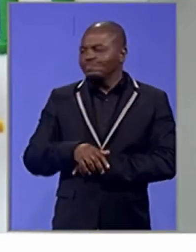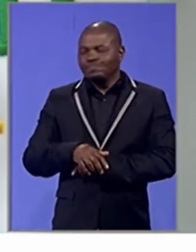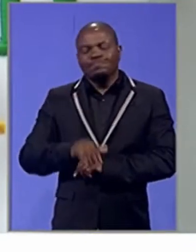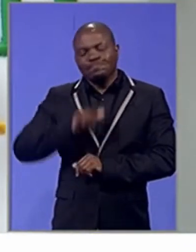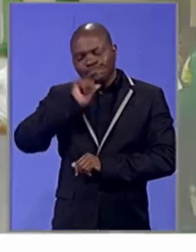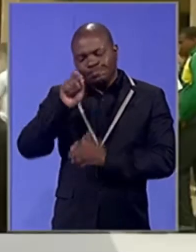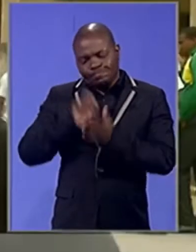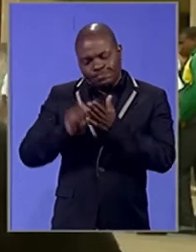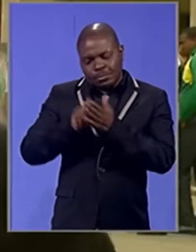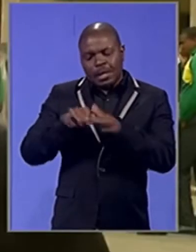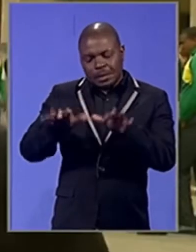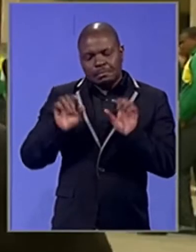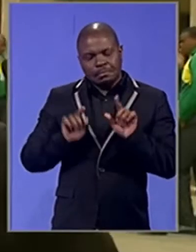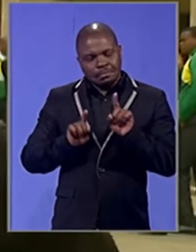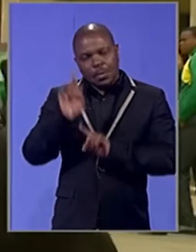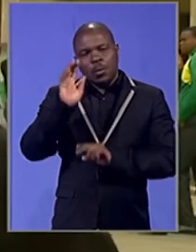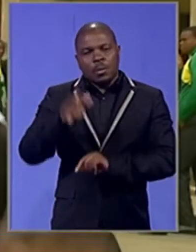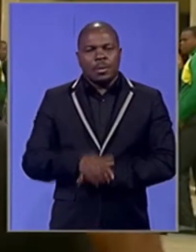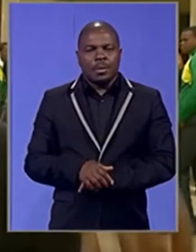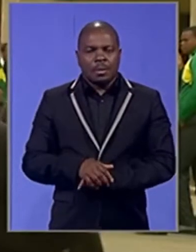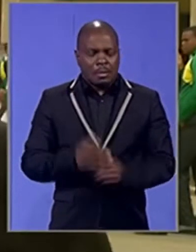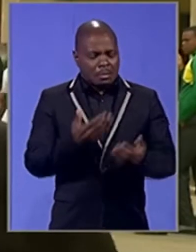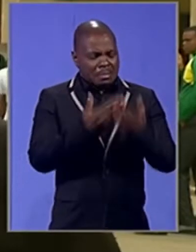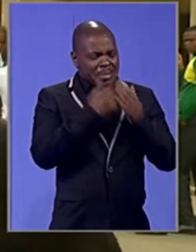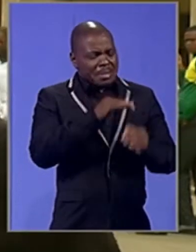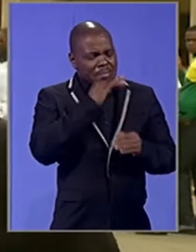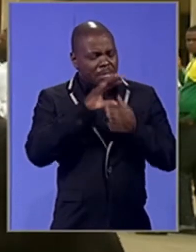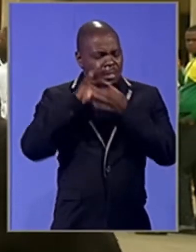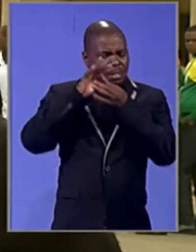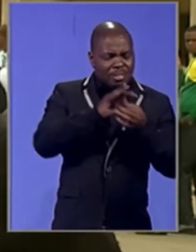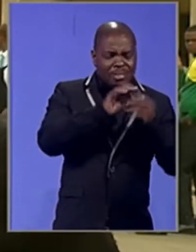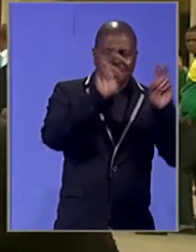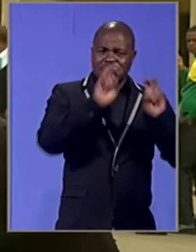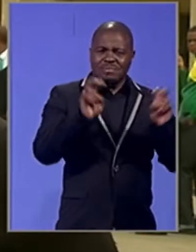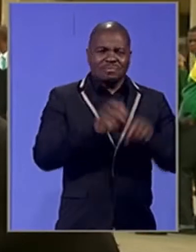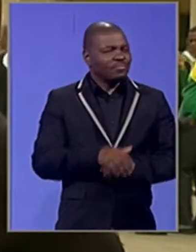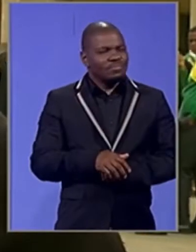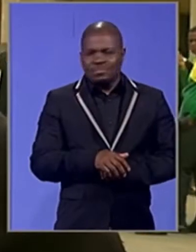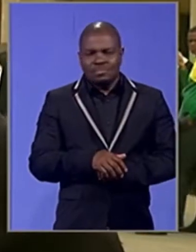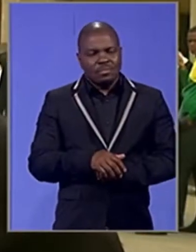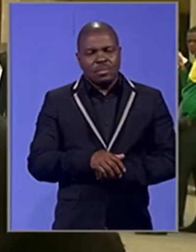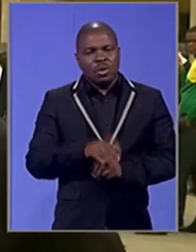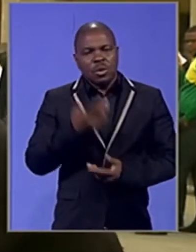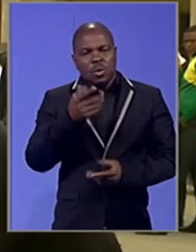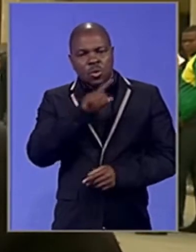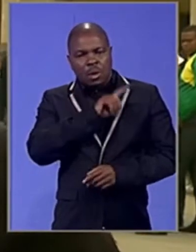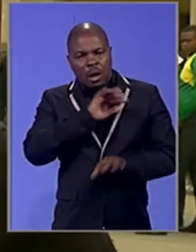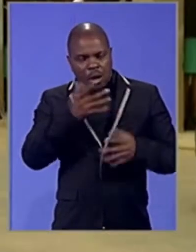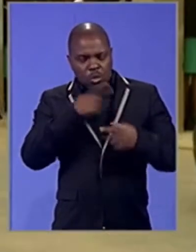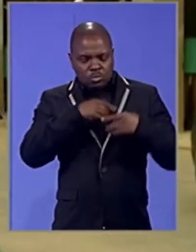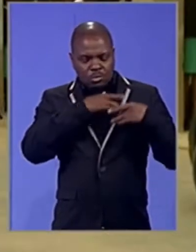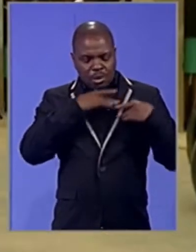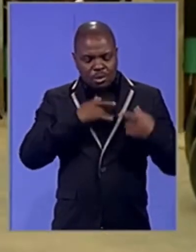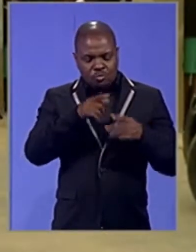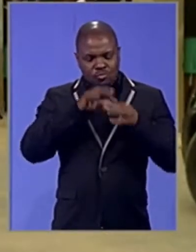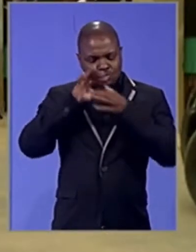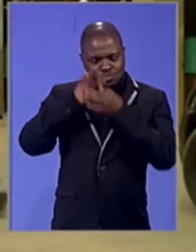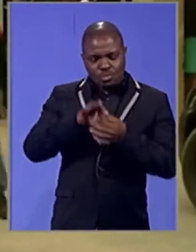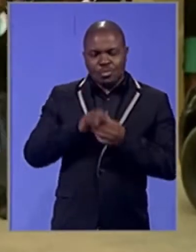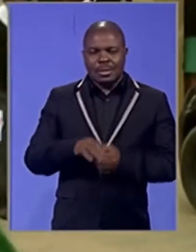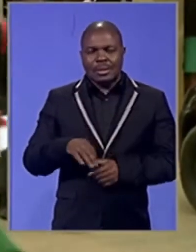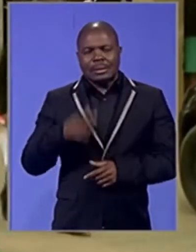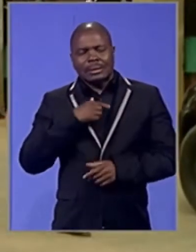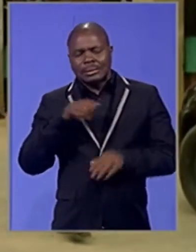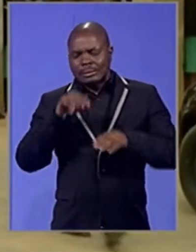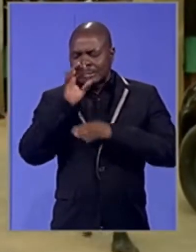tsa bona. Studying is not about electricity, it's about how you turn yourself inside your heart. The sleepless